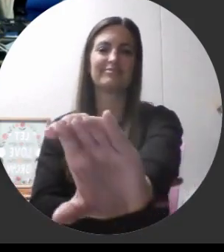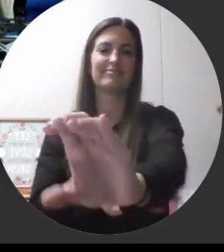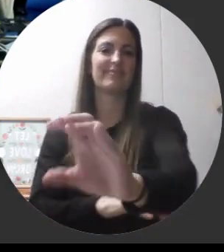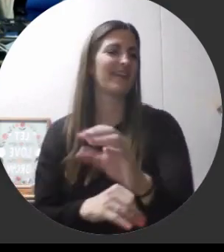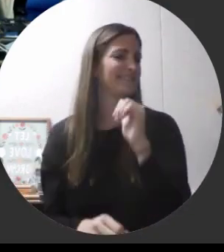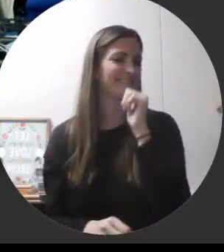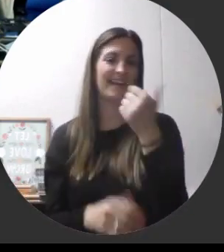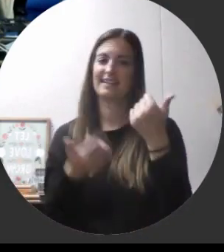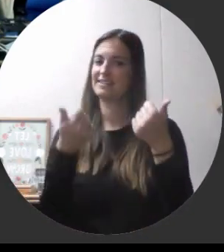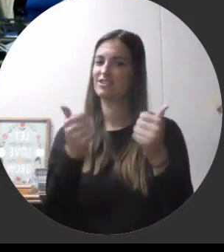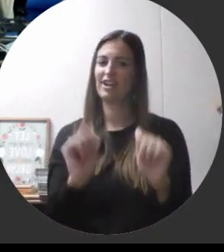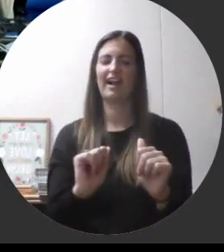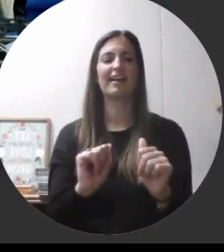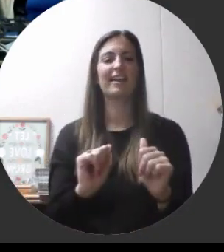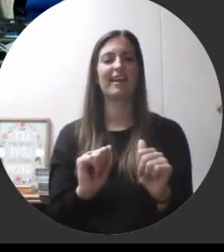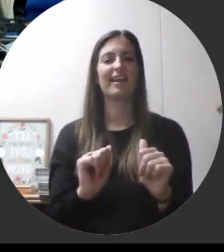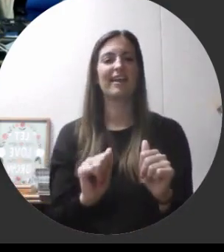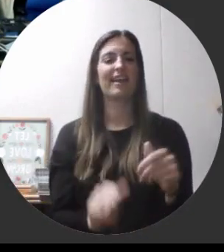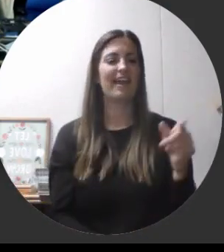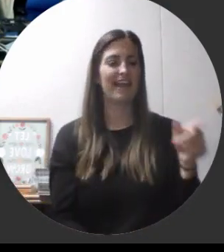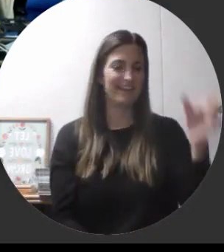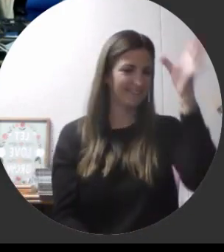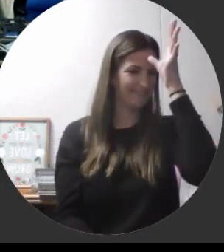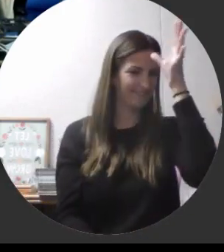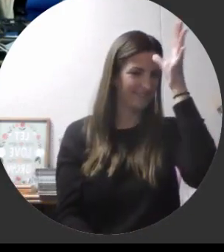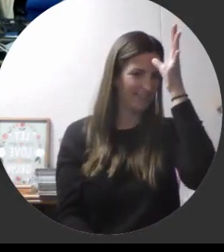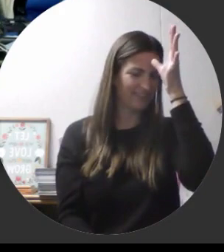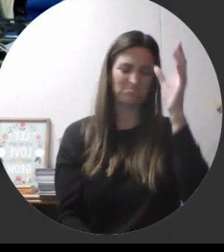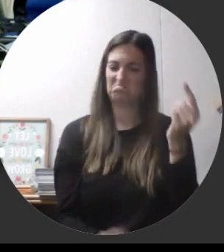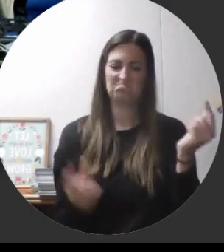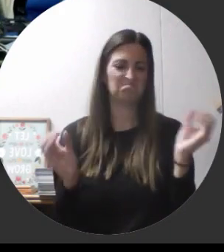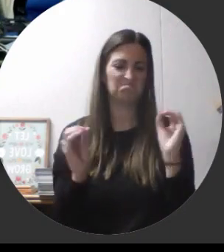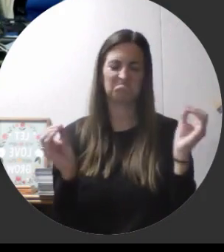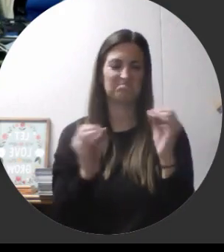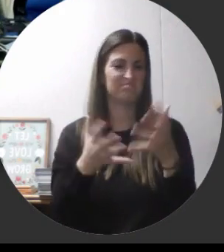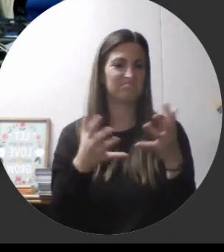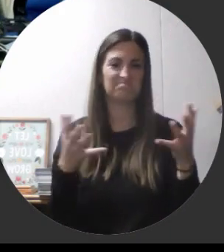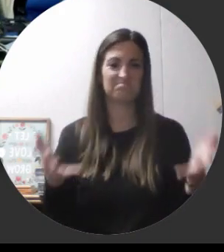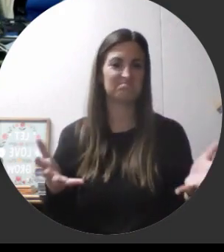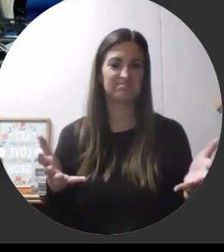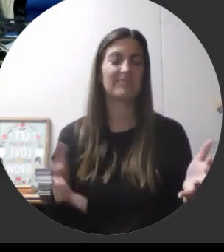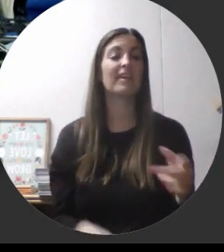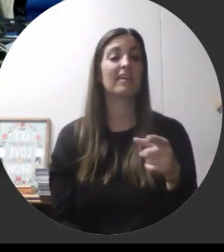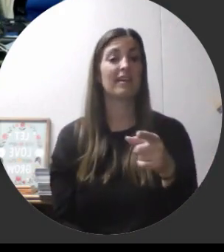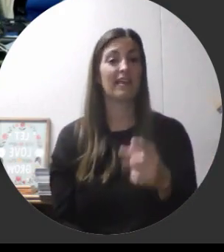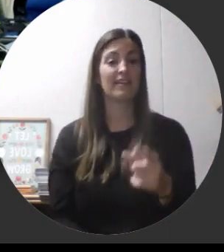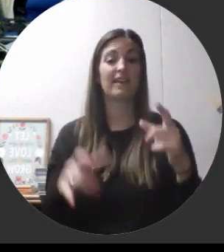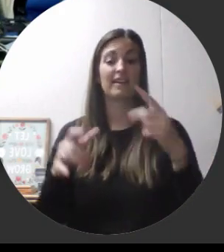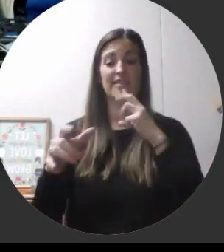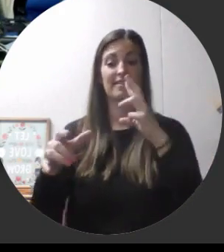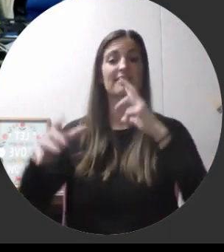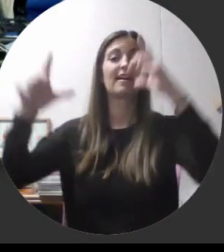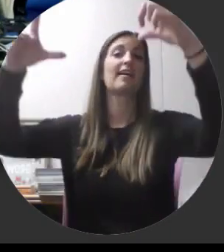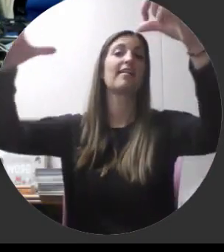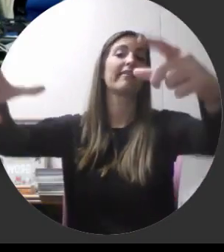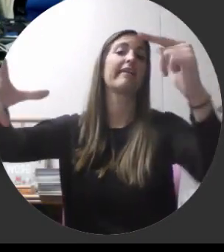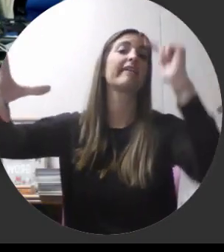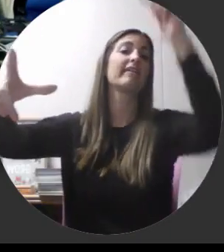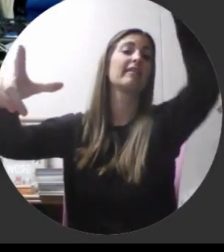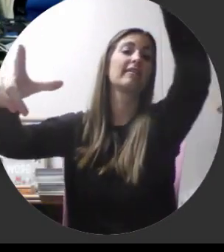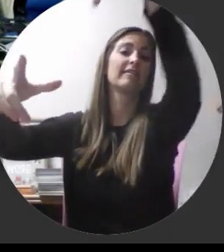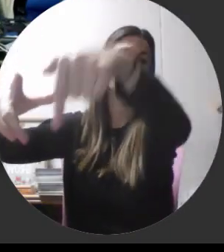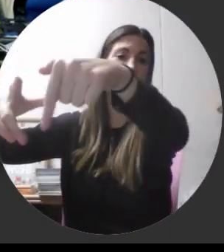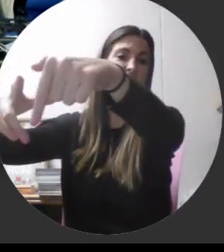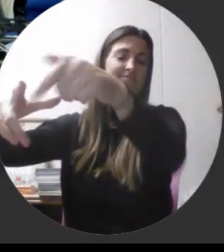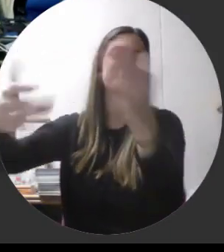on his own part and very little on Father's, and in another half hour or so they had reached the lock-in, a quarter of a mile away. Then it